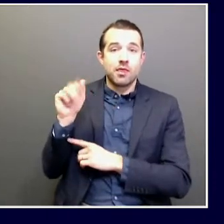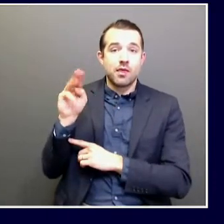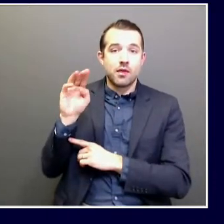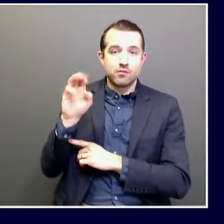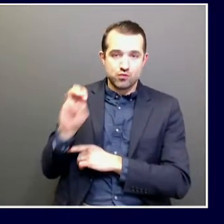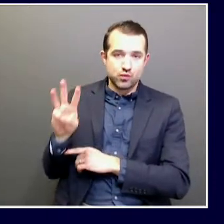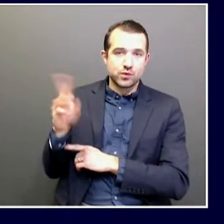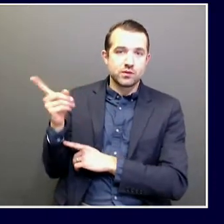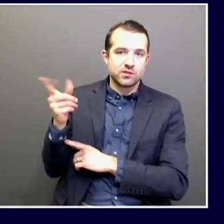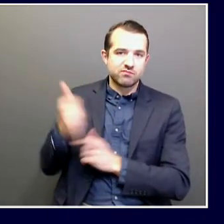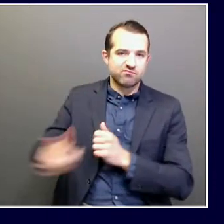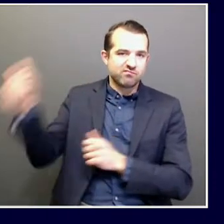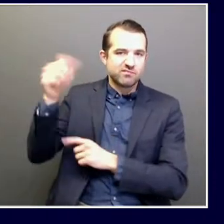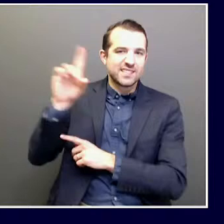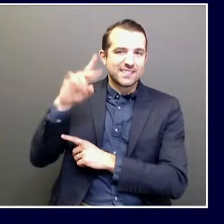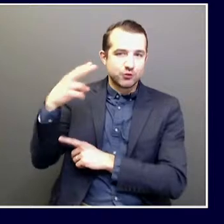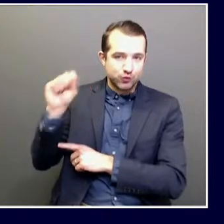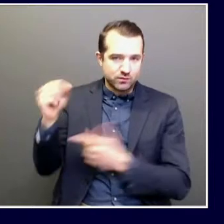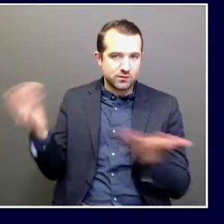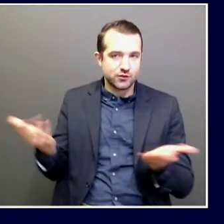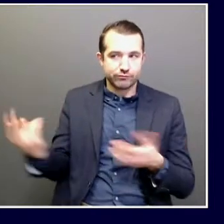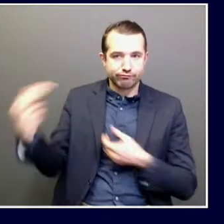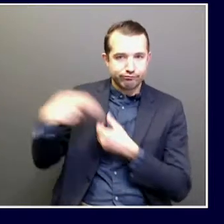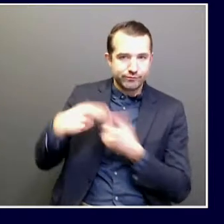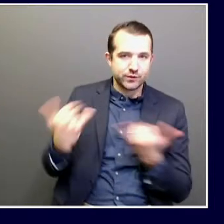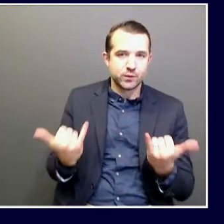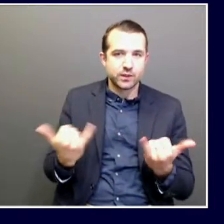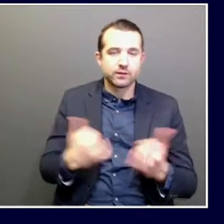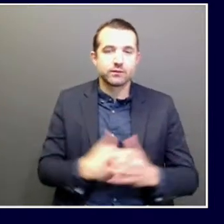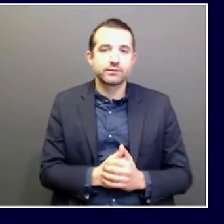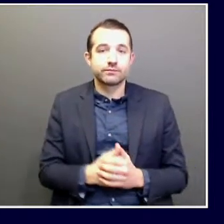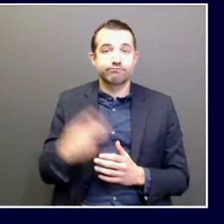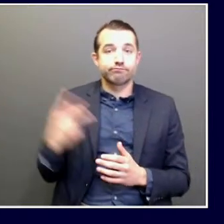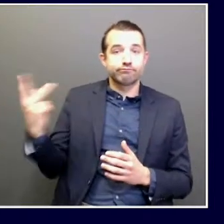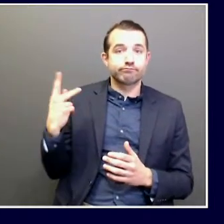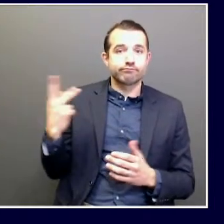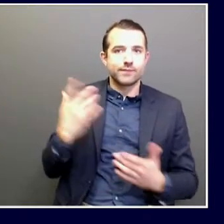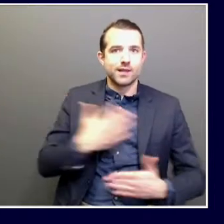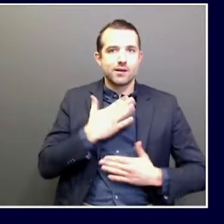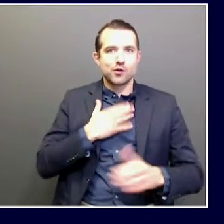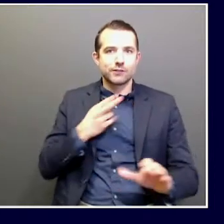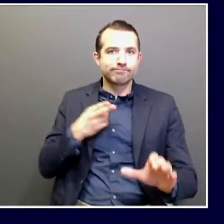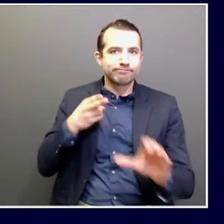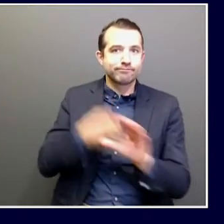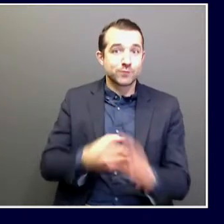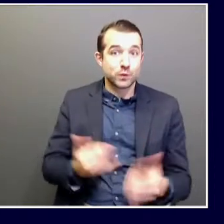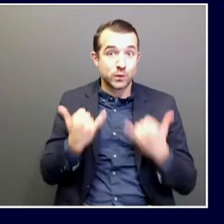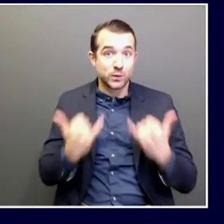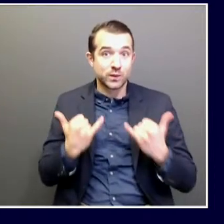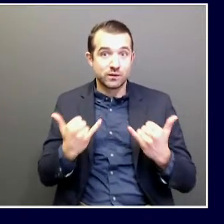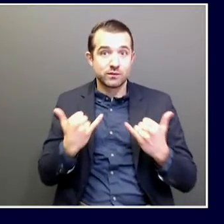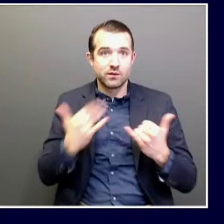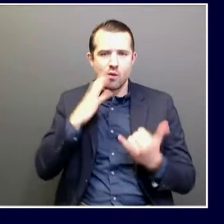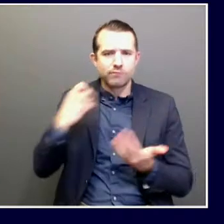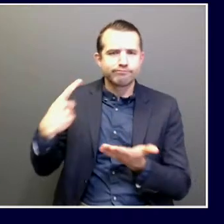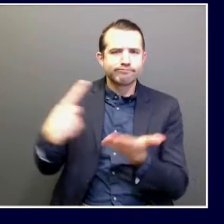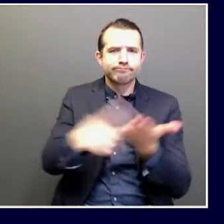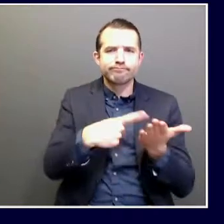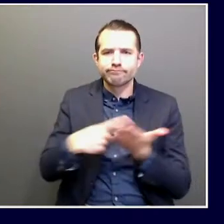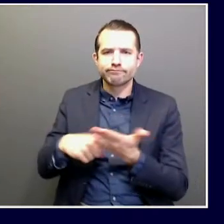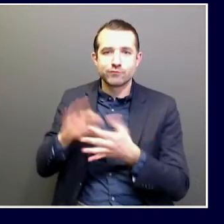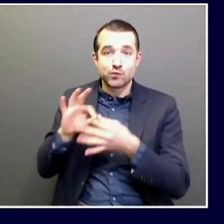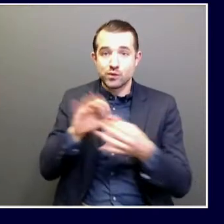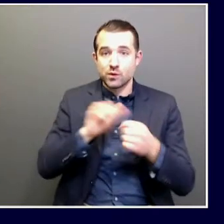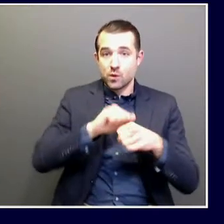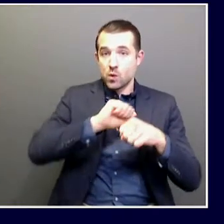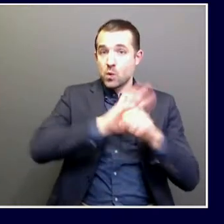Human Services. Commissioner Wambrew and I are pleased to be with you today to talk about where we are with respect to COVID-19 for